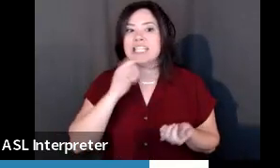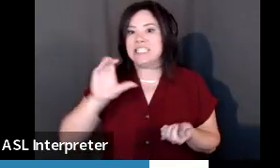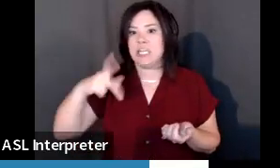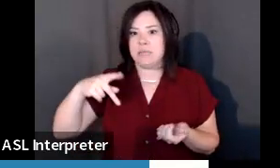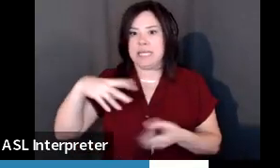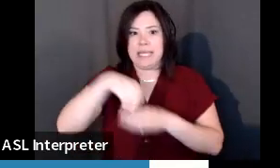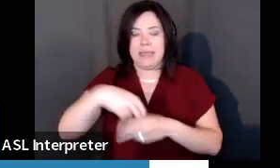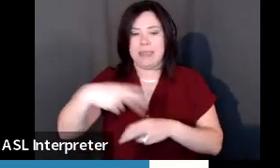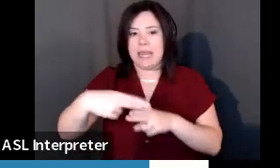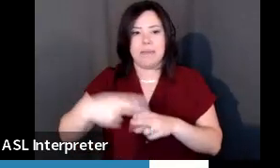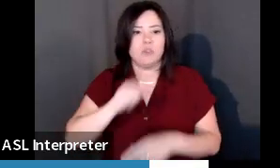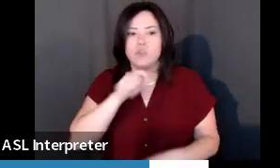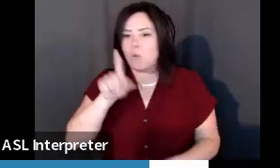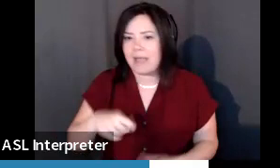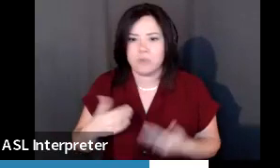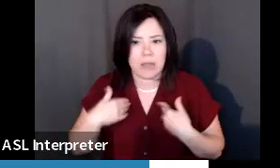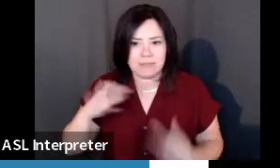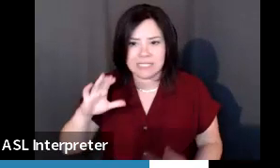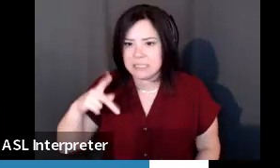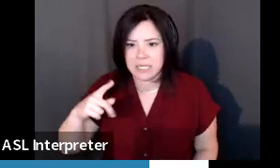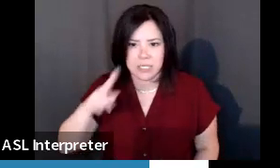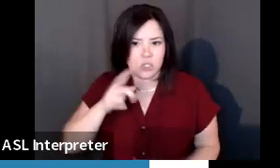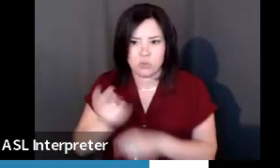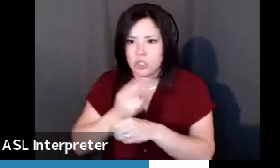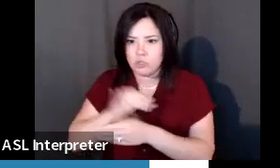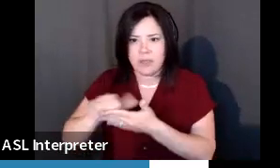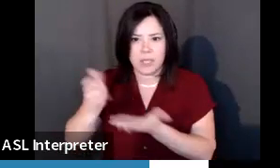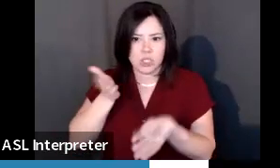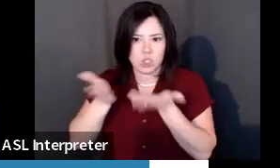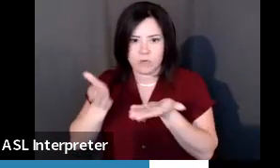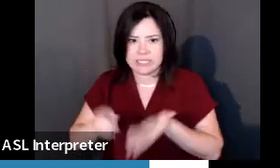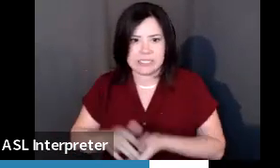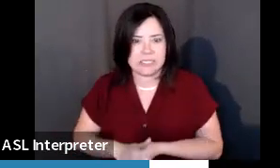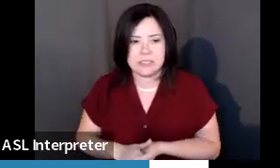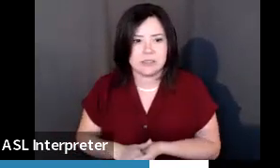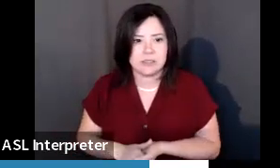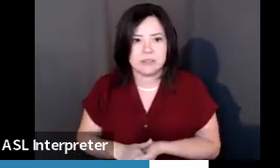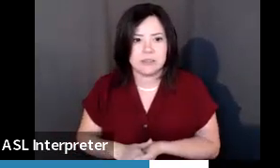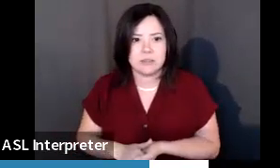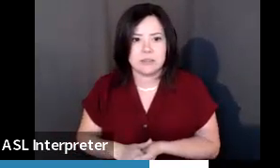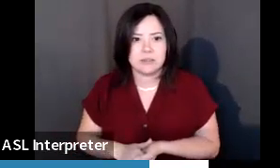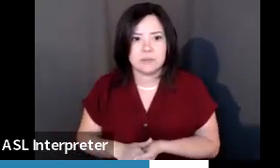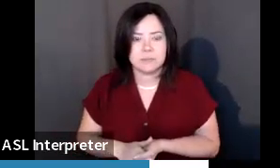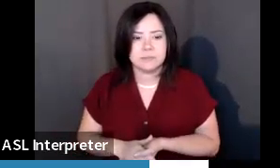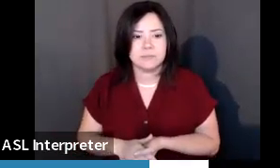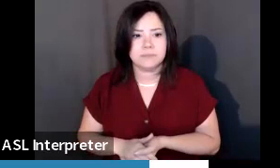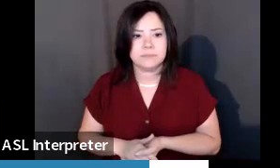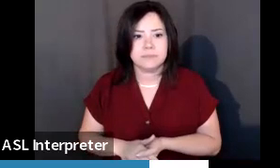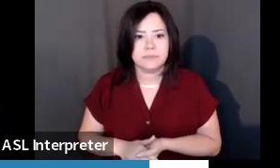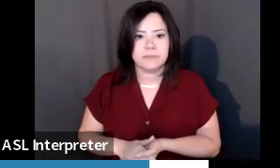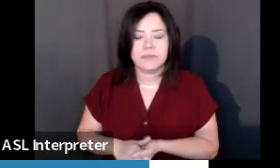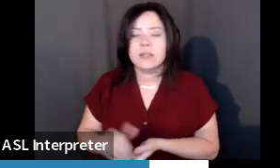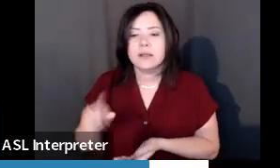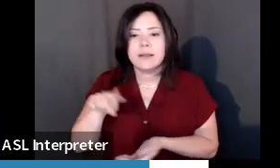someone that experiences cerebral palsy to interact with the services that they provide. But they have a lot